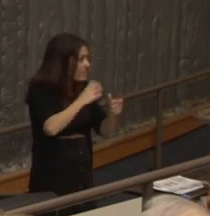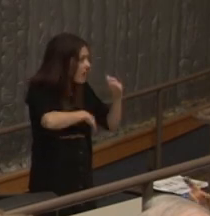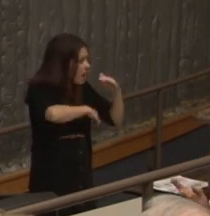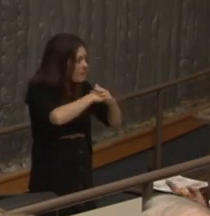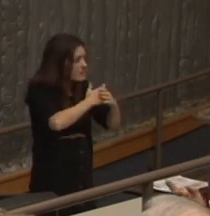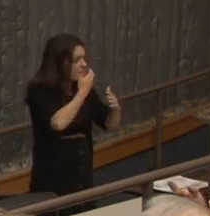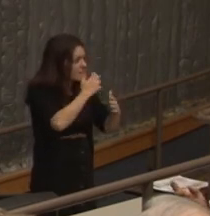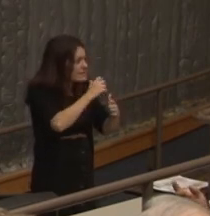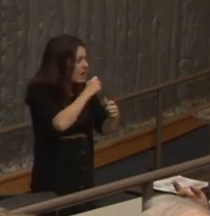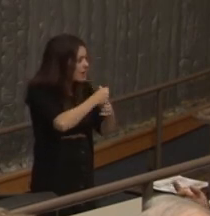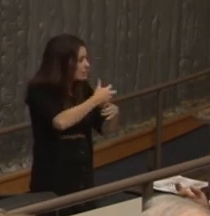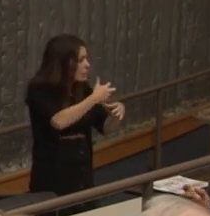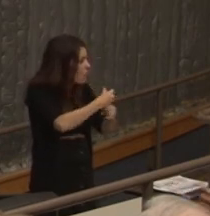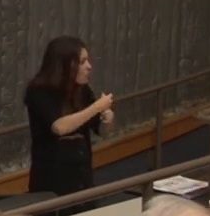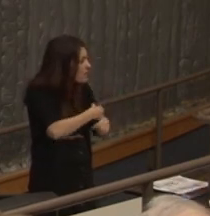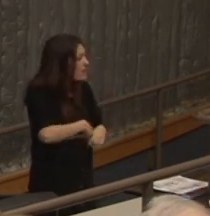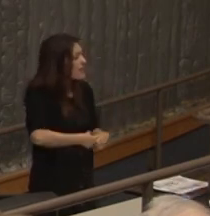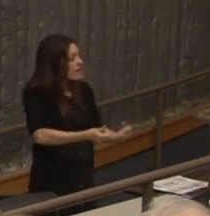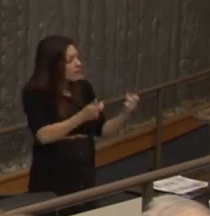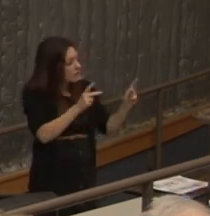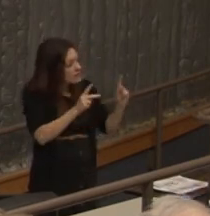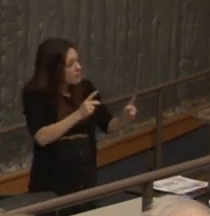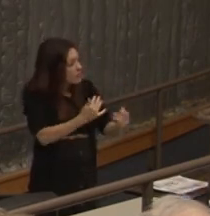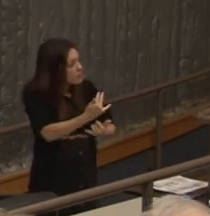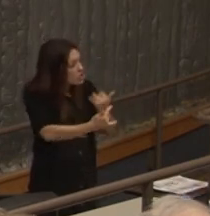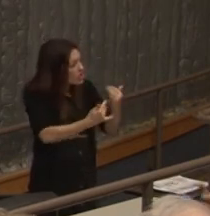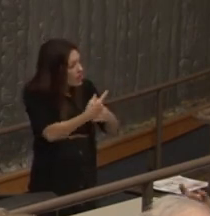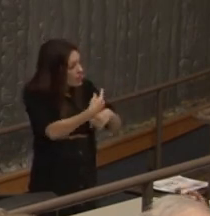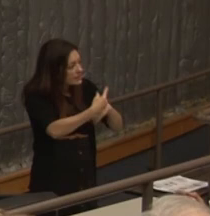without exploding? How many people can be burned